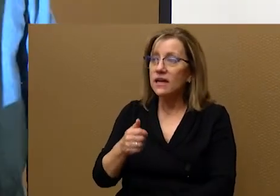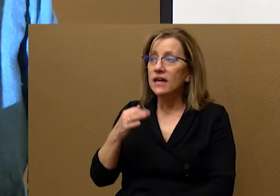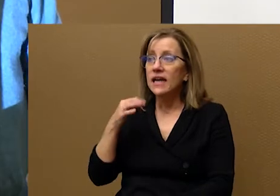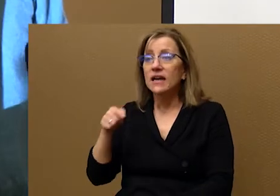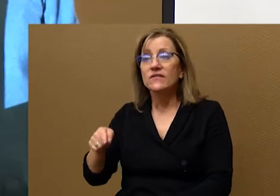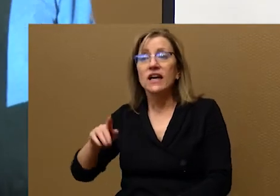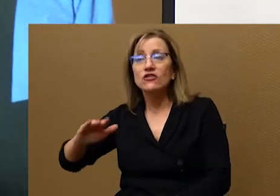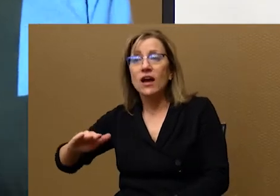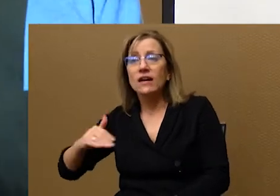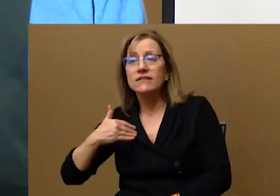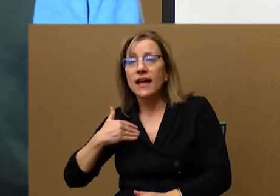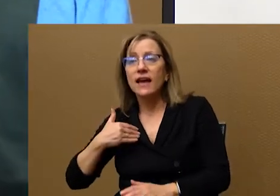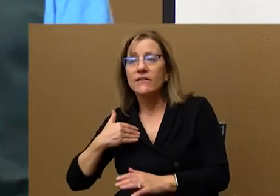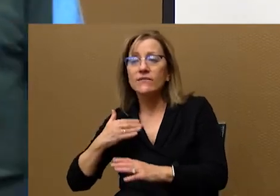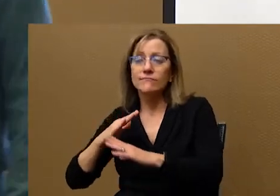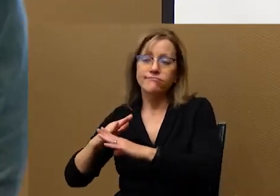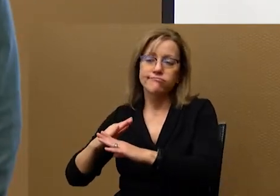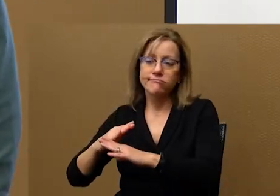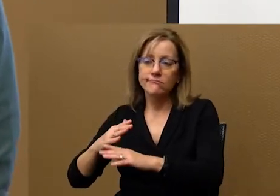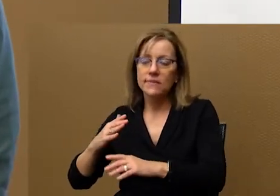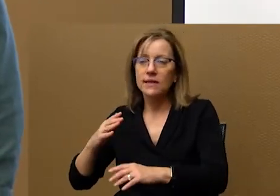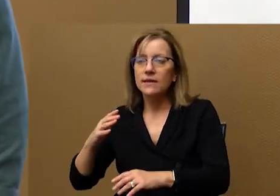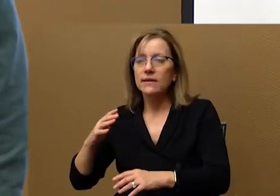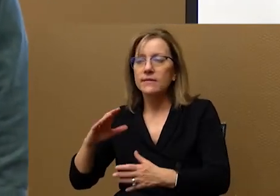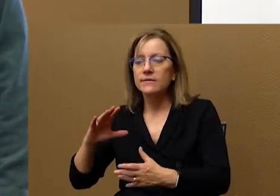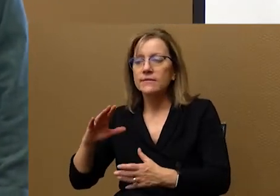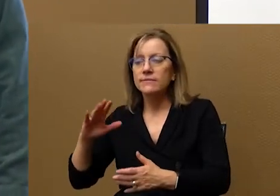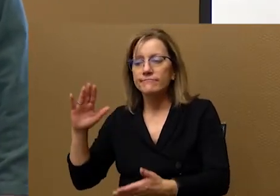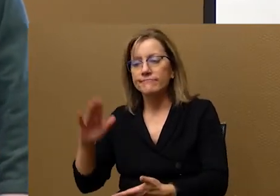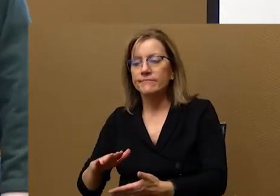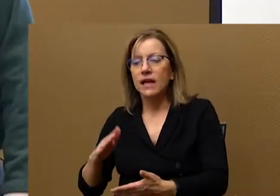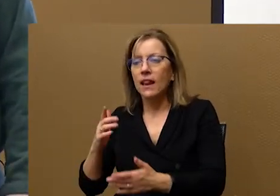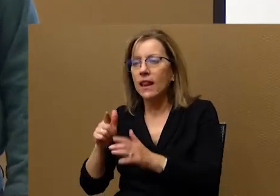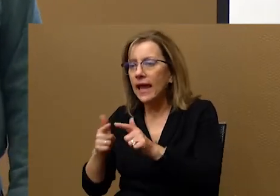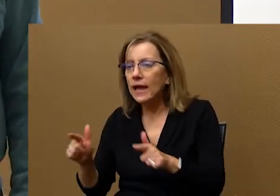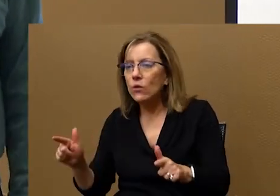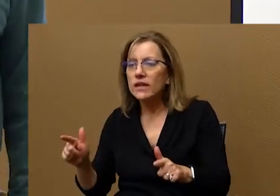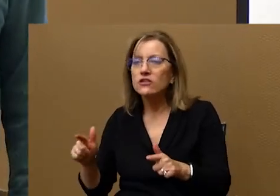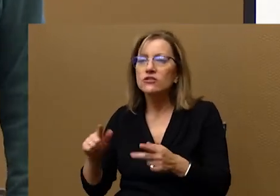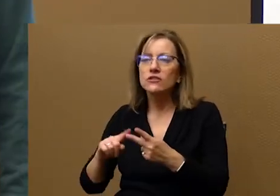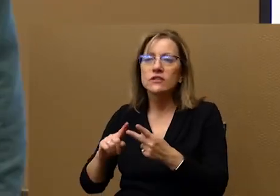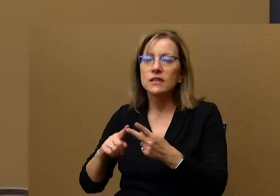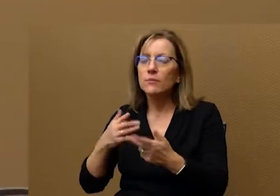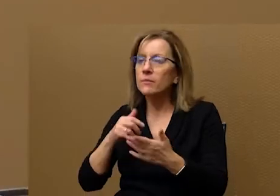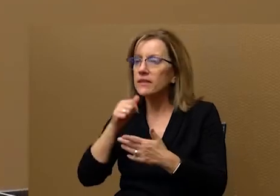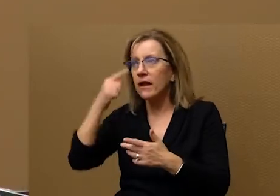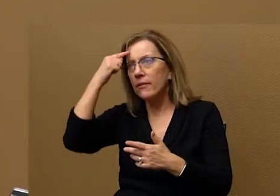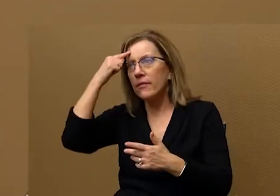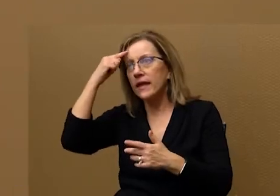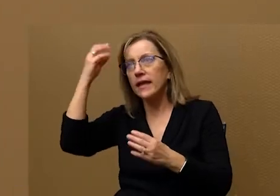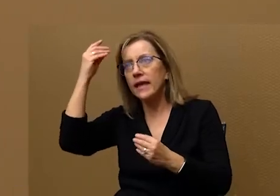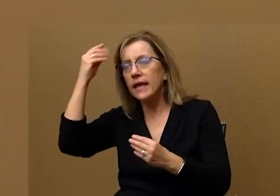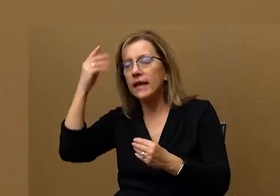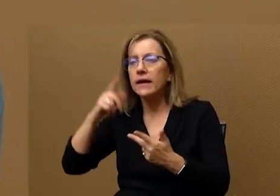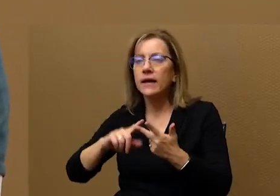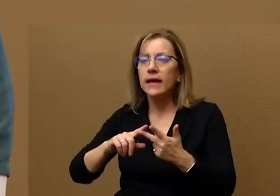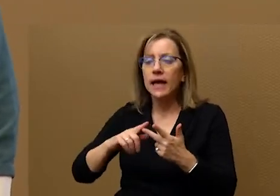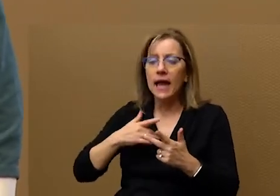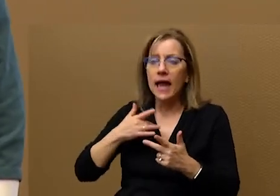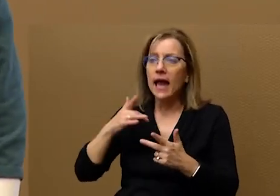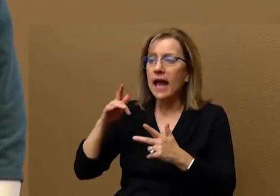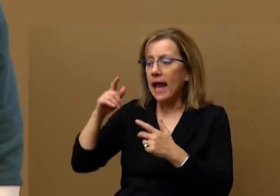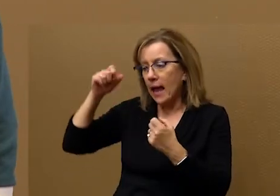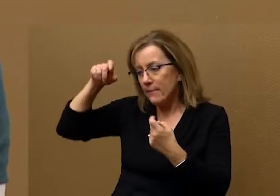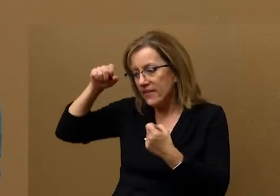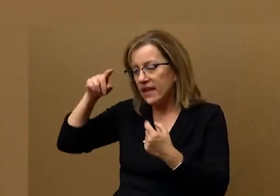language, they probably have impaired theory of mind. They probably have impaired empathy. They probably have impaired abstract reasoning